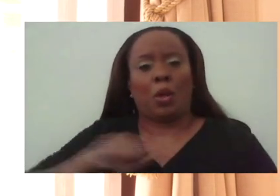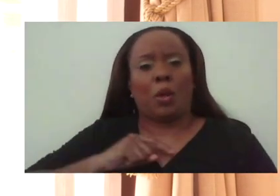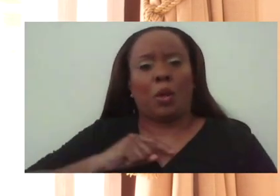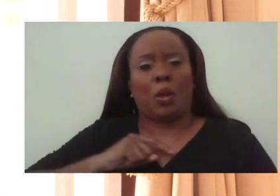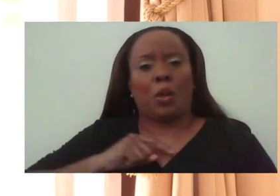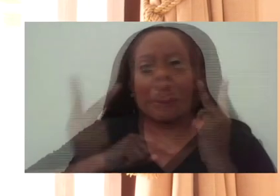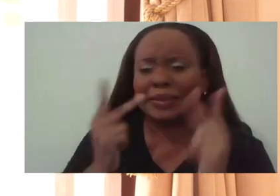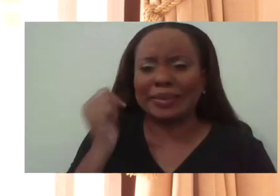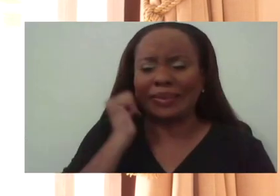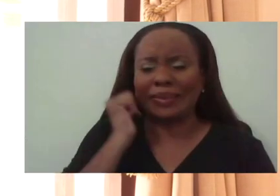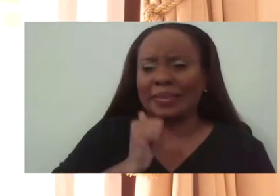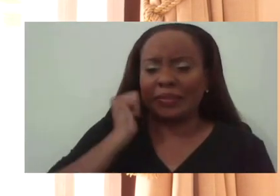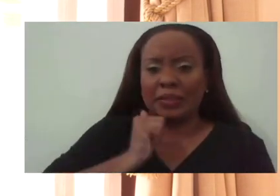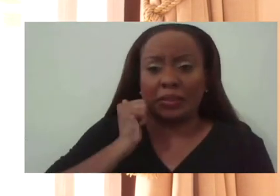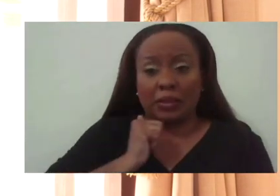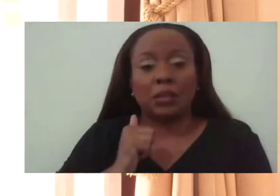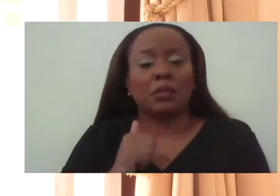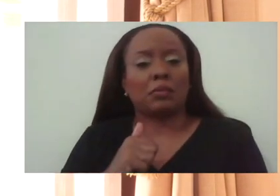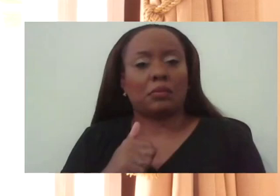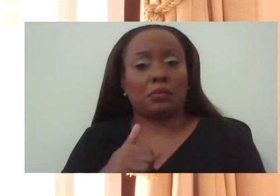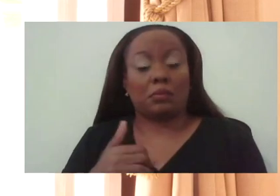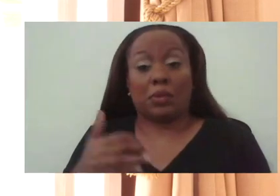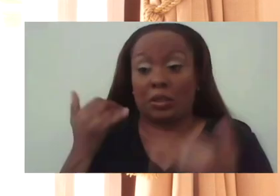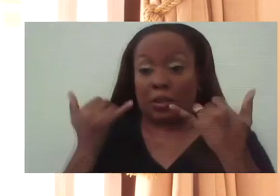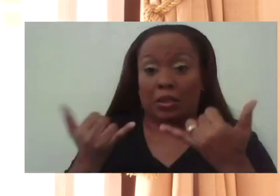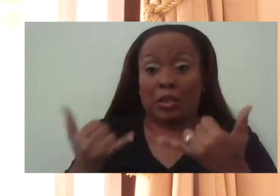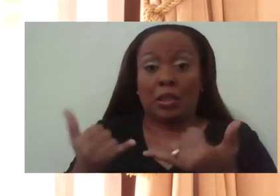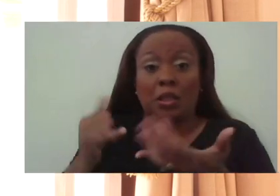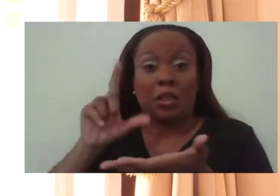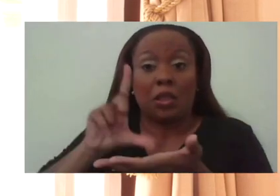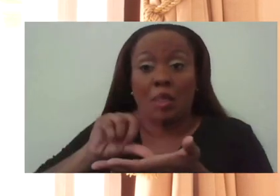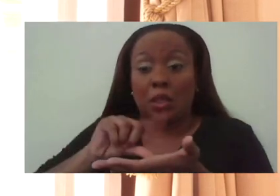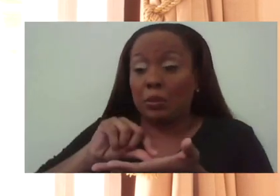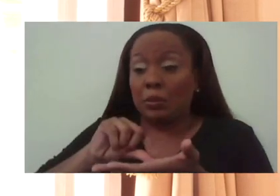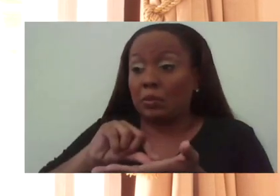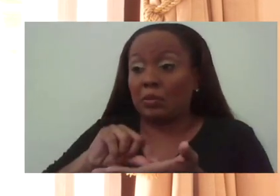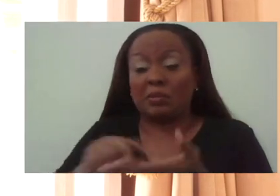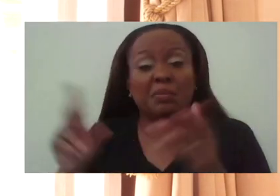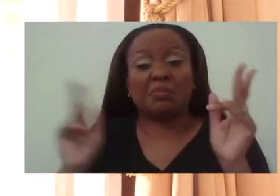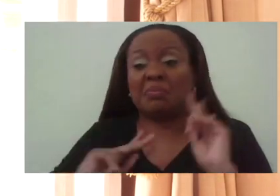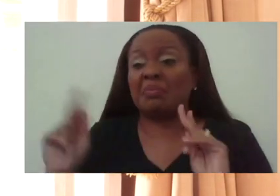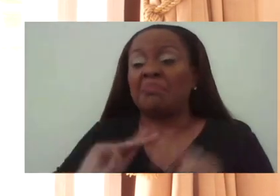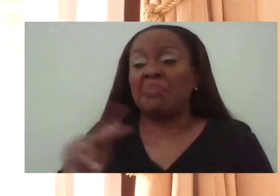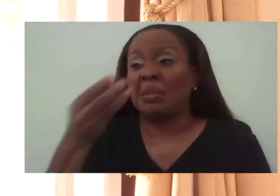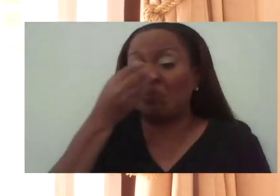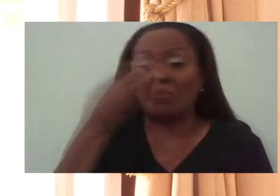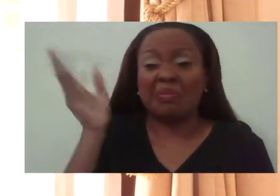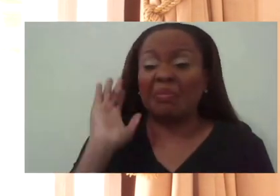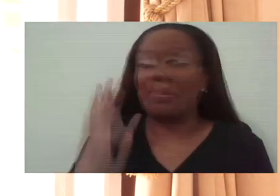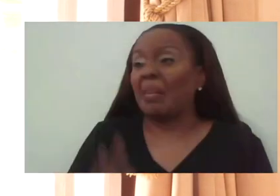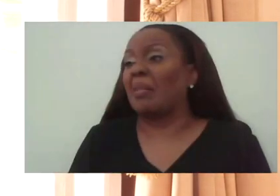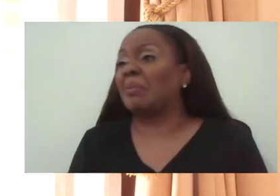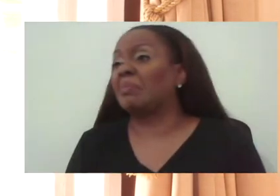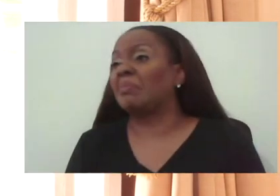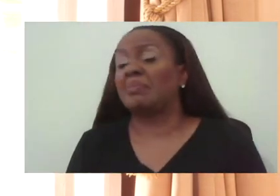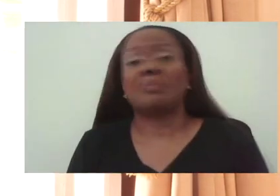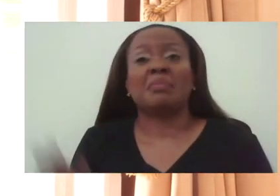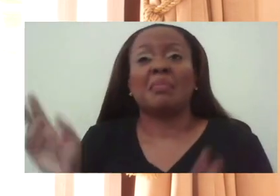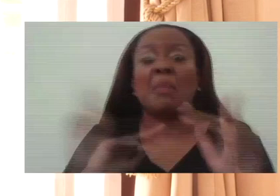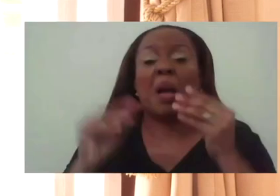even in today's papers, persons are not heeding the calls of public health officials.